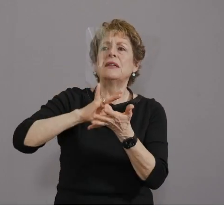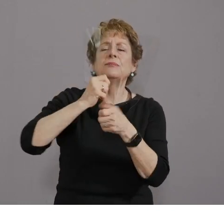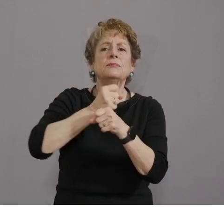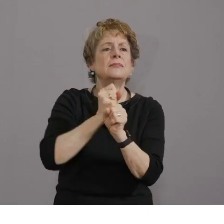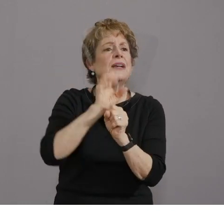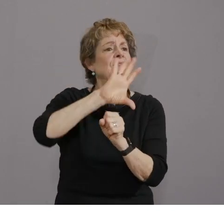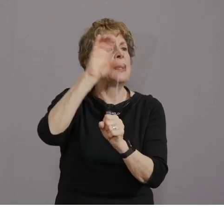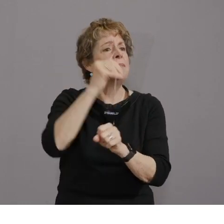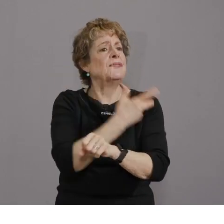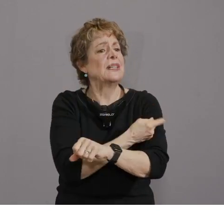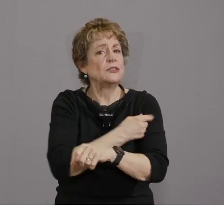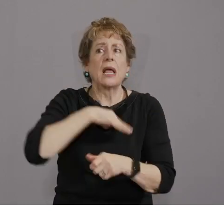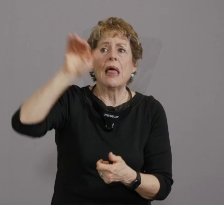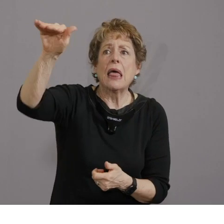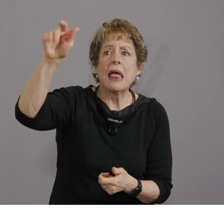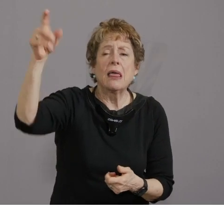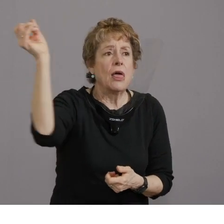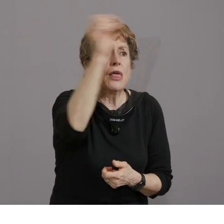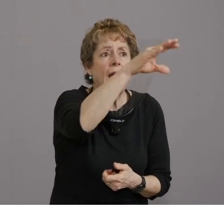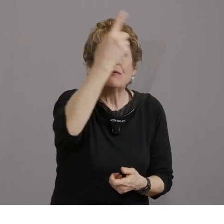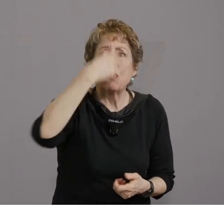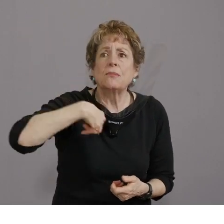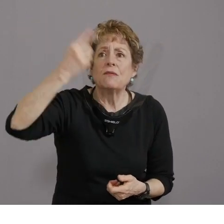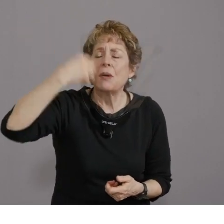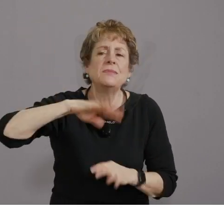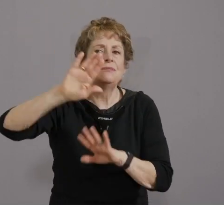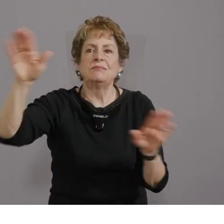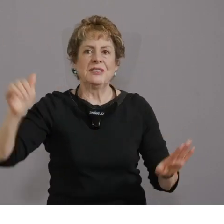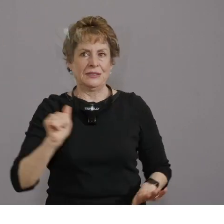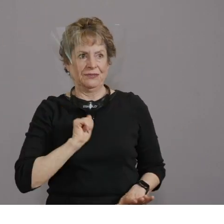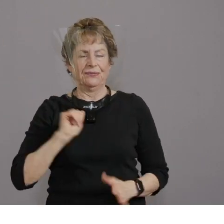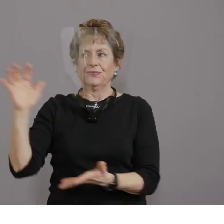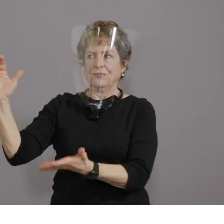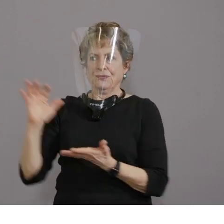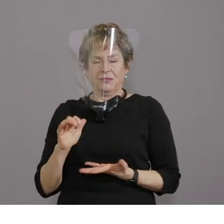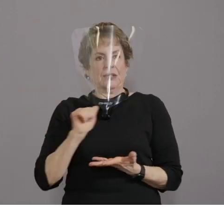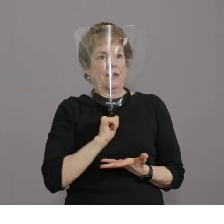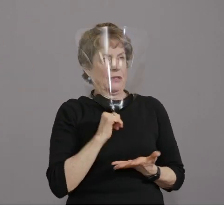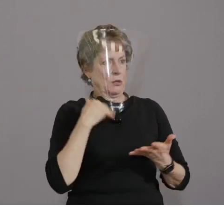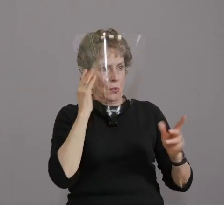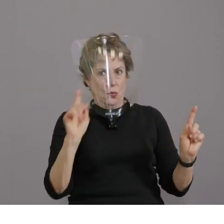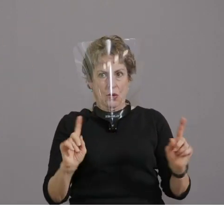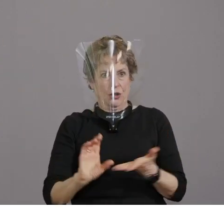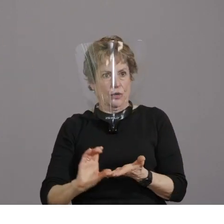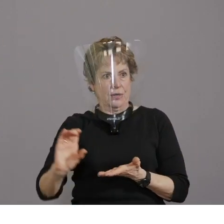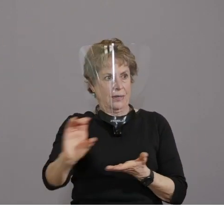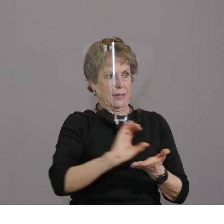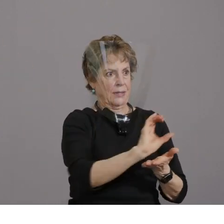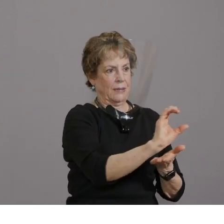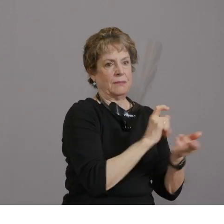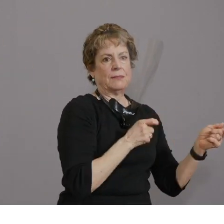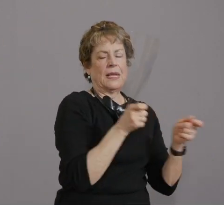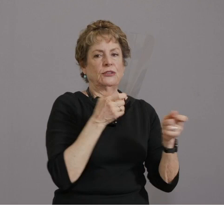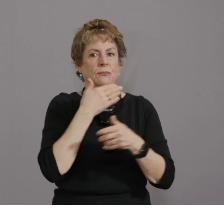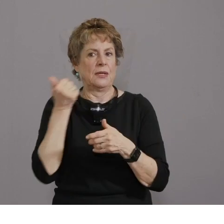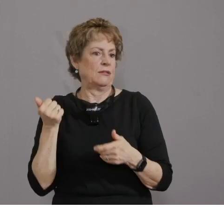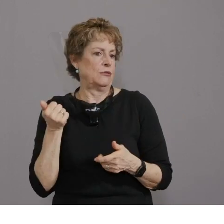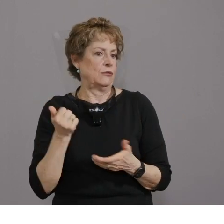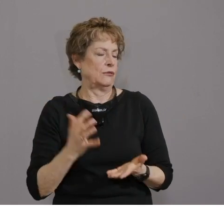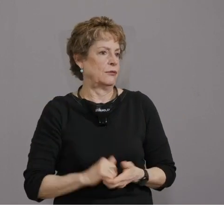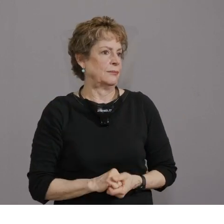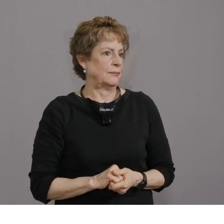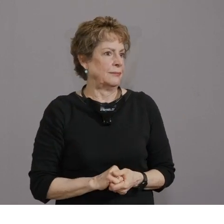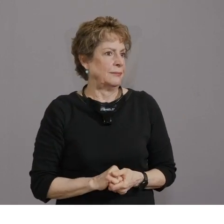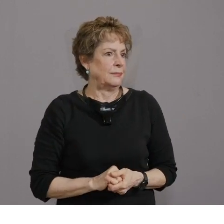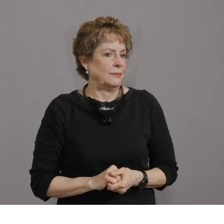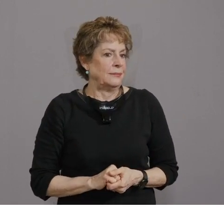So this week, we received additional first dose allocations of Pfizer, which were distributed again to